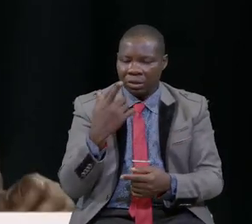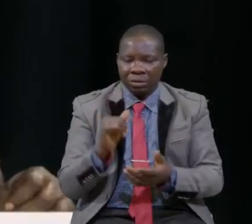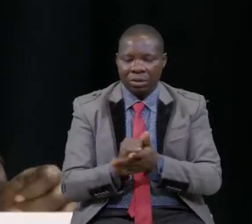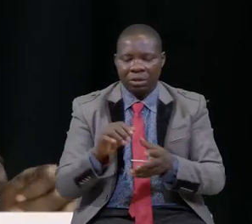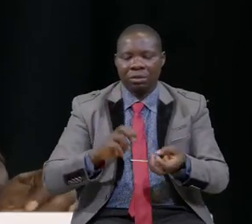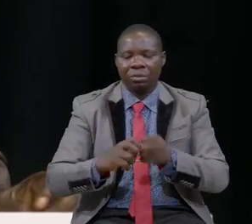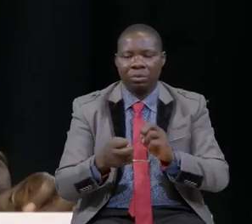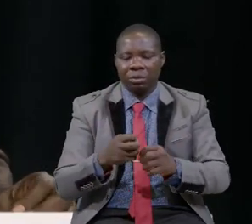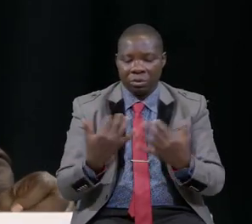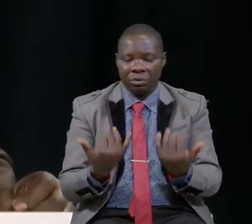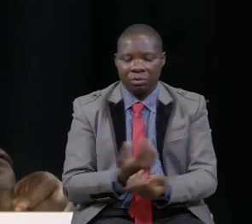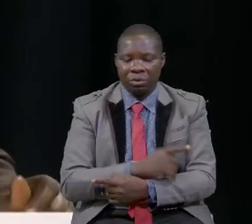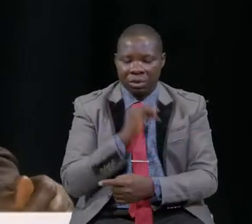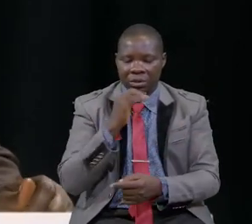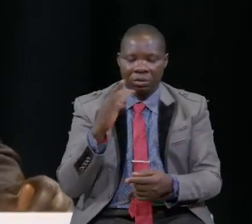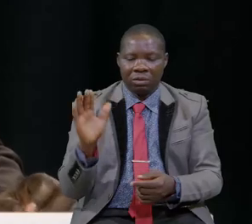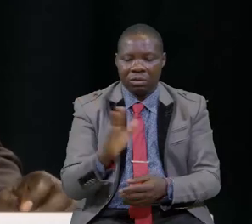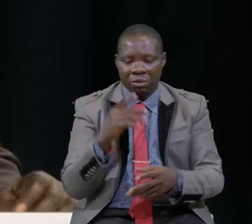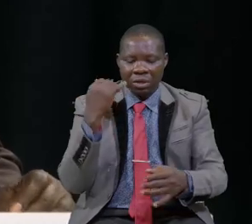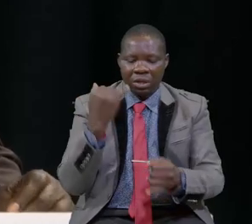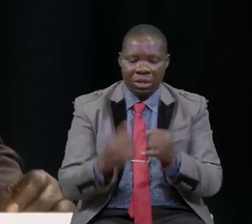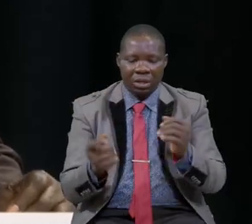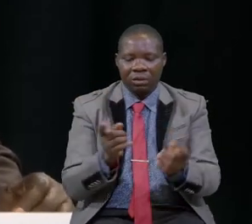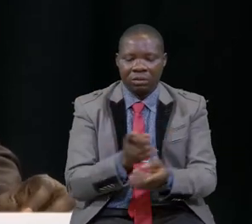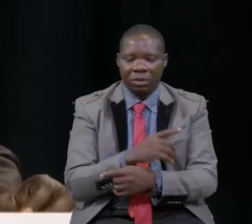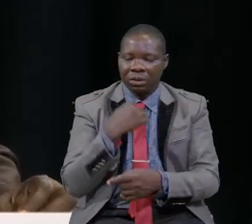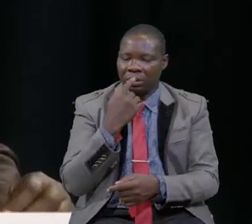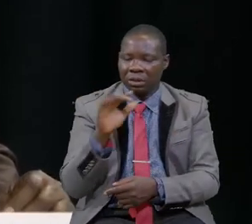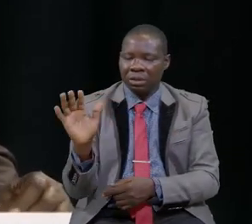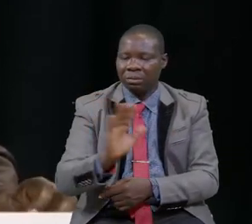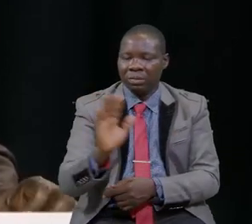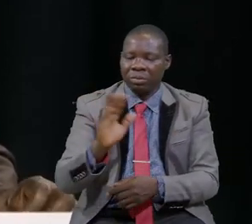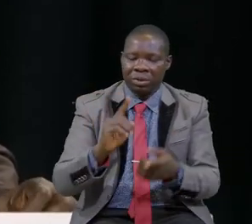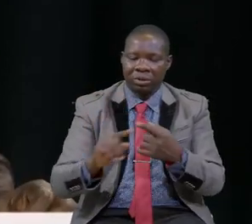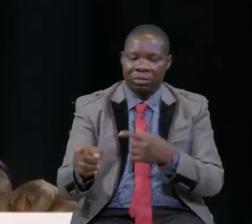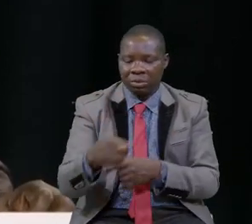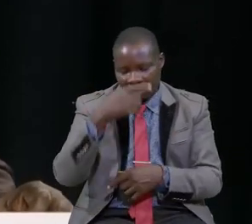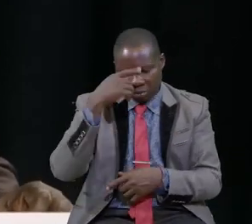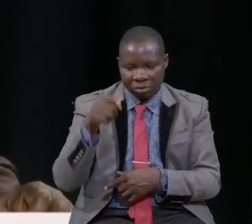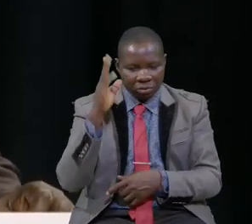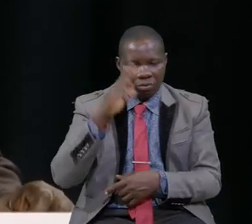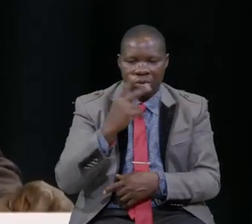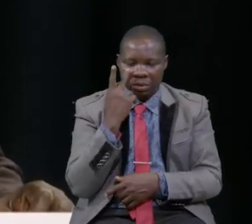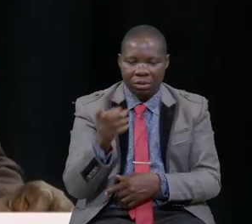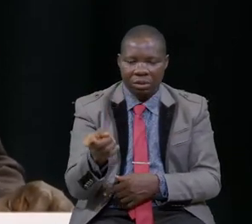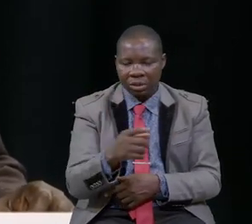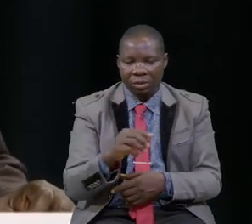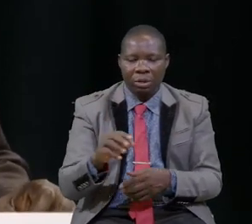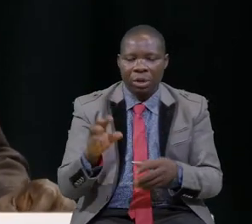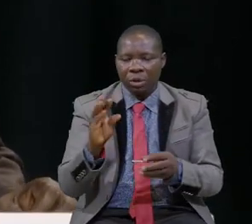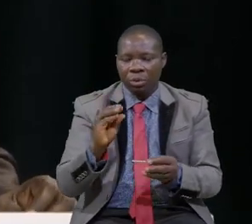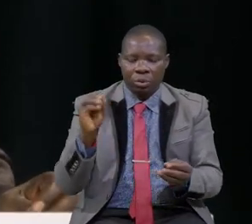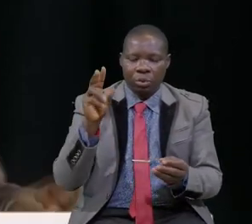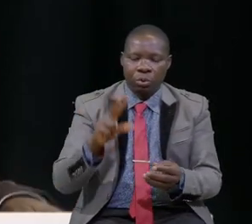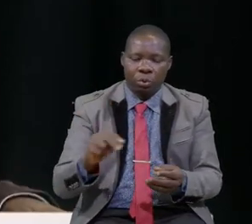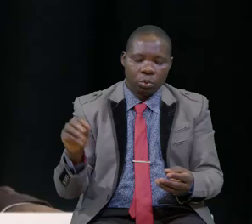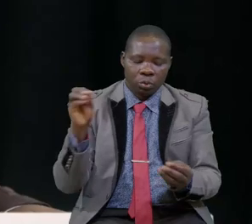saying bye-bye to them, because you will see them no more. The Lord will take them away.